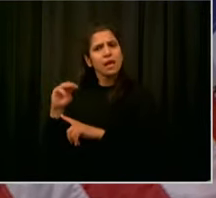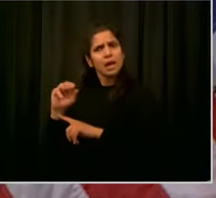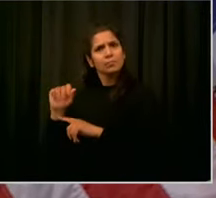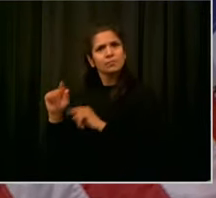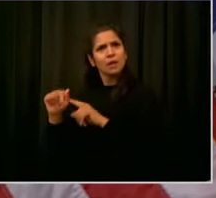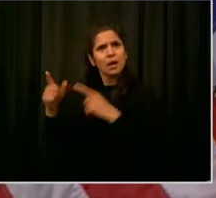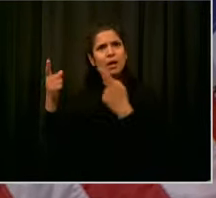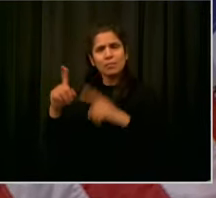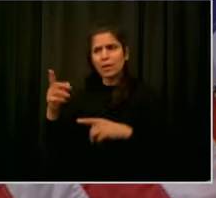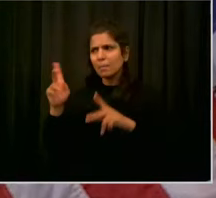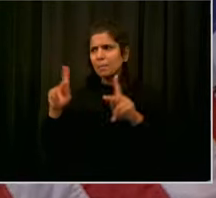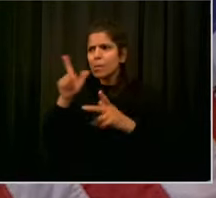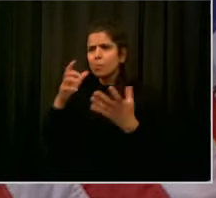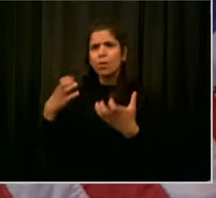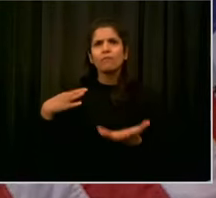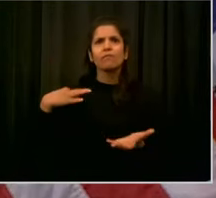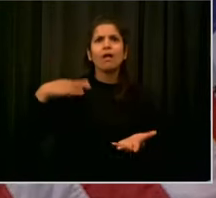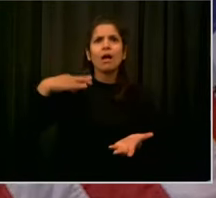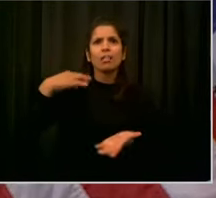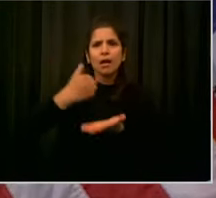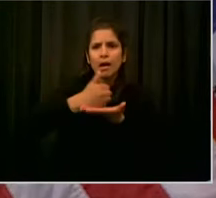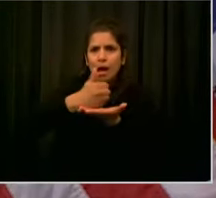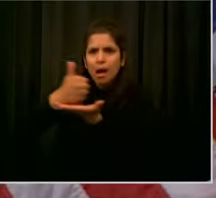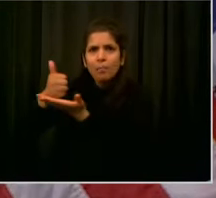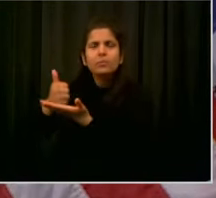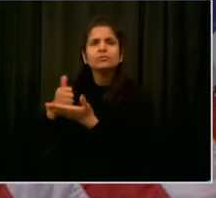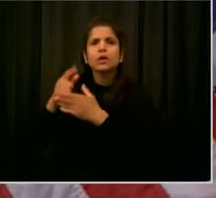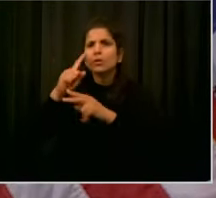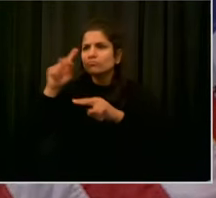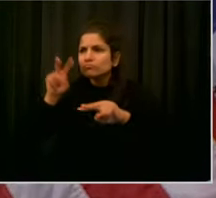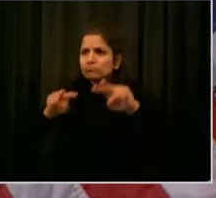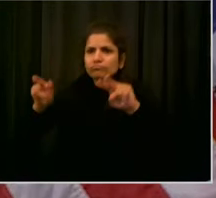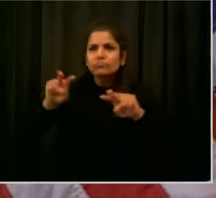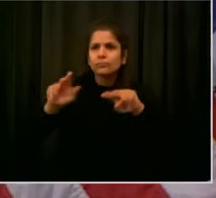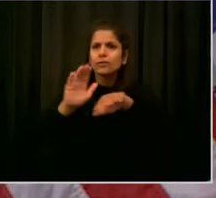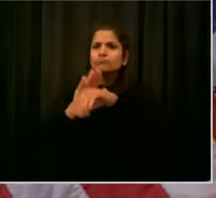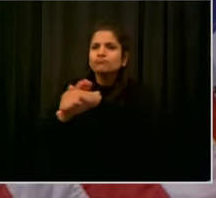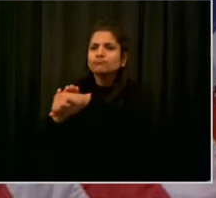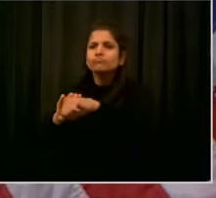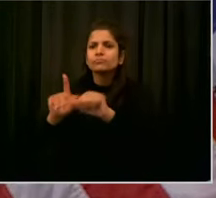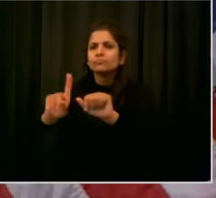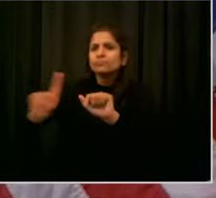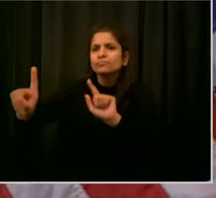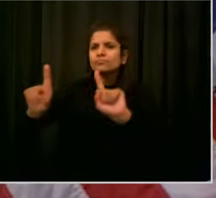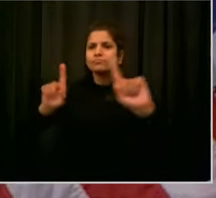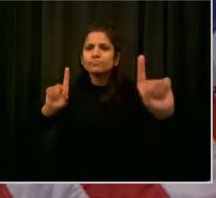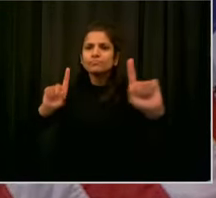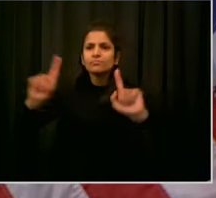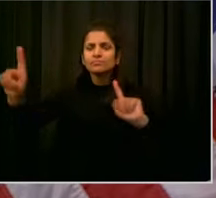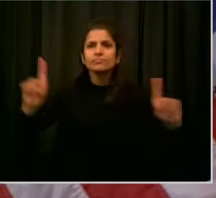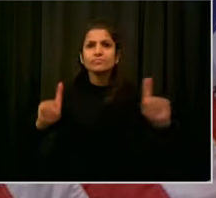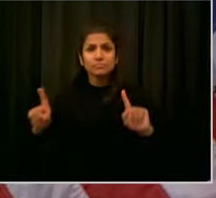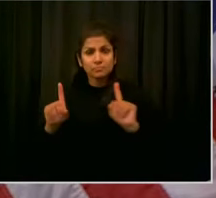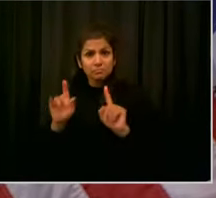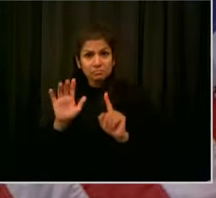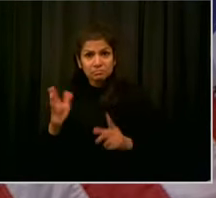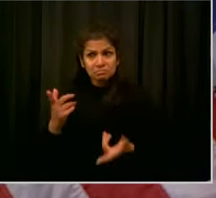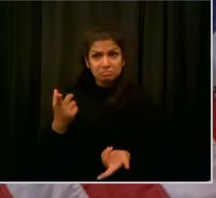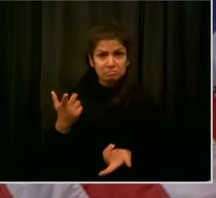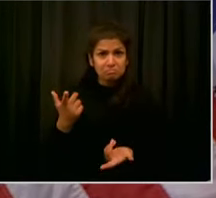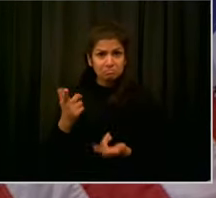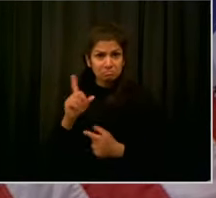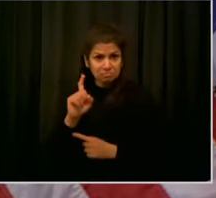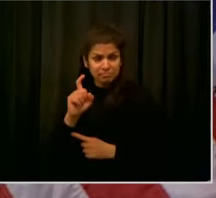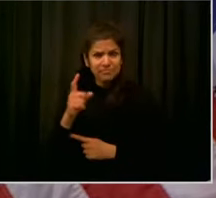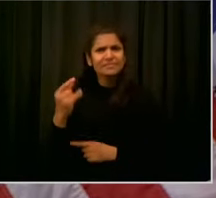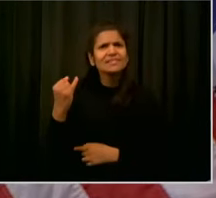something you'll provide? And what are your plans for a possible influx of cars into Manhattan? And the other part of